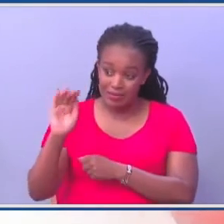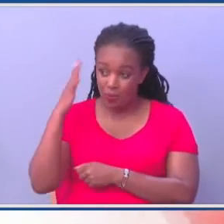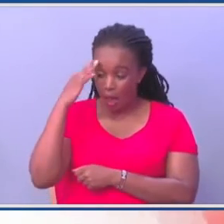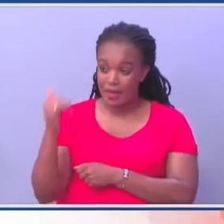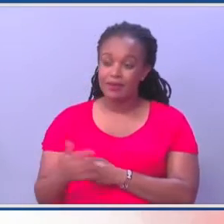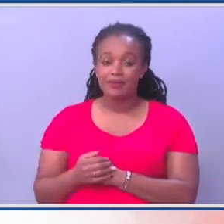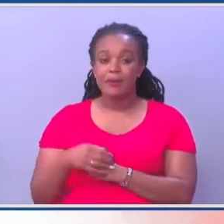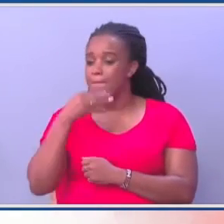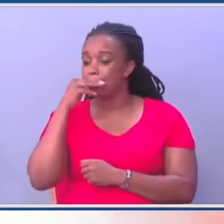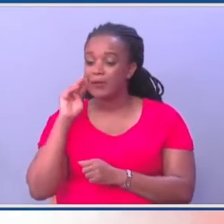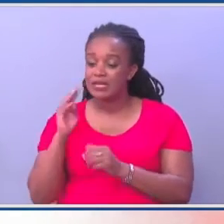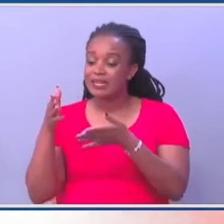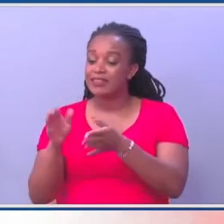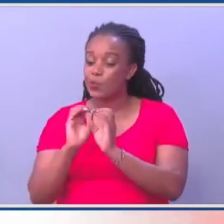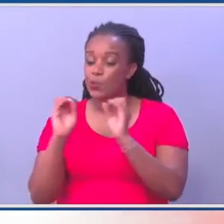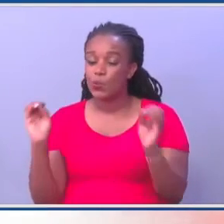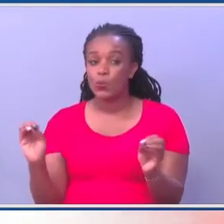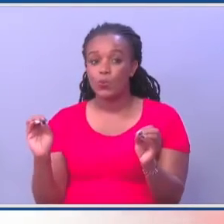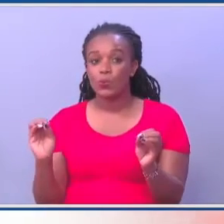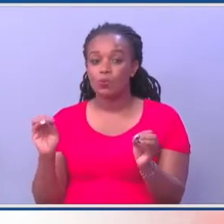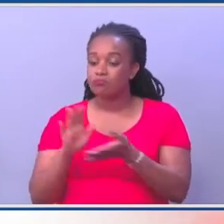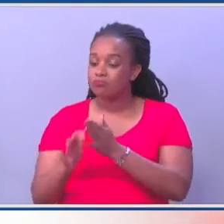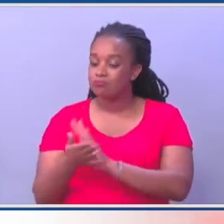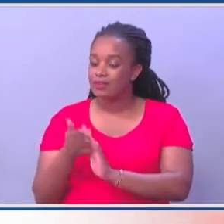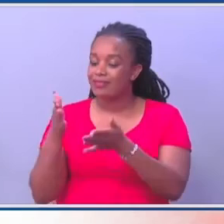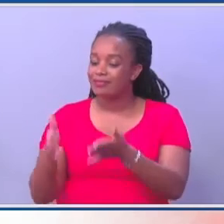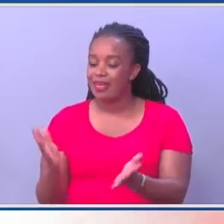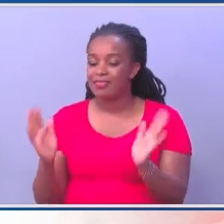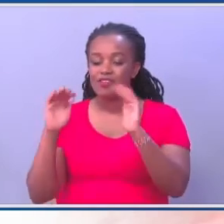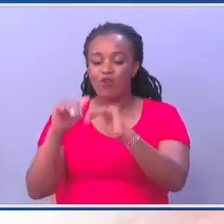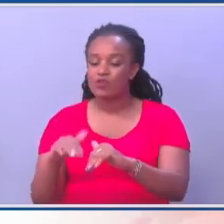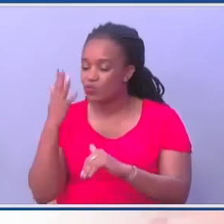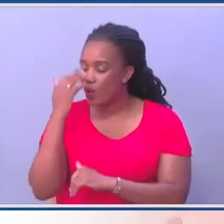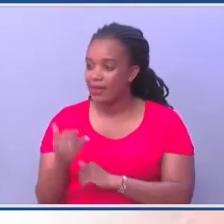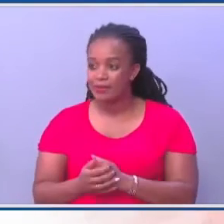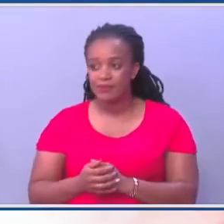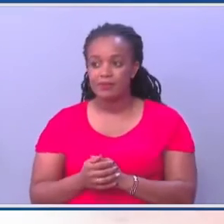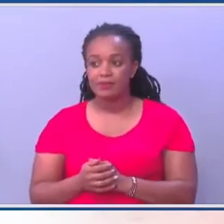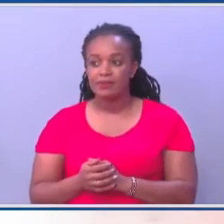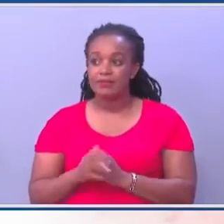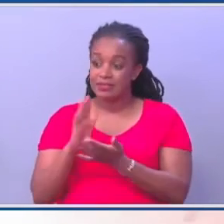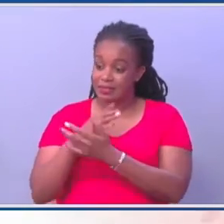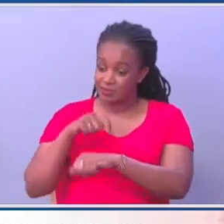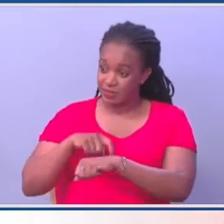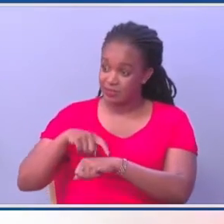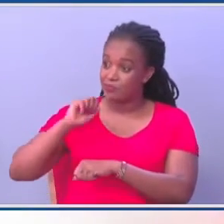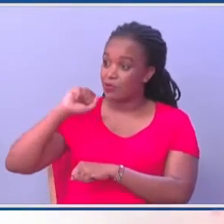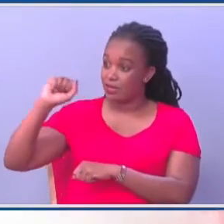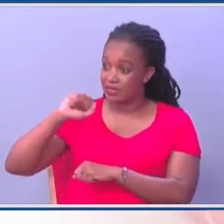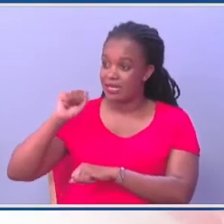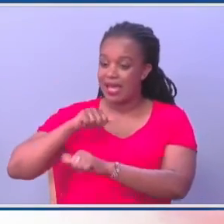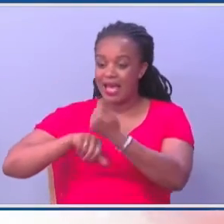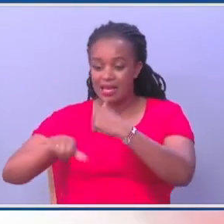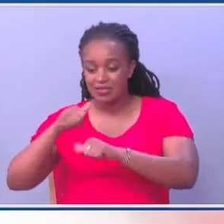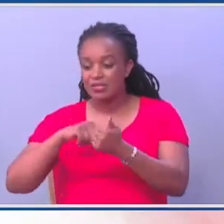Why weren't they there? You cite their absence in that Congress. You know, sometimes in politics, actions speak